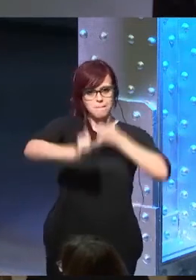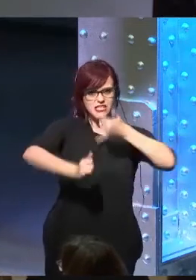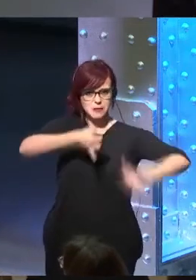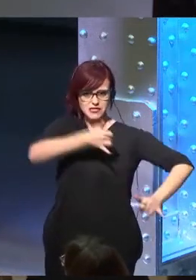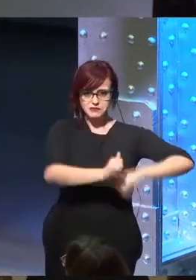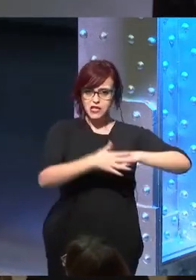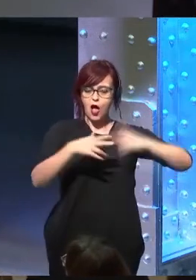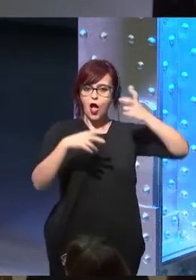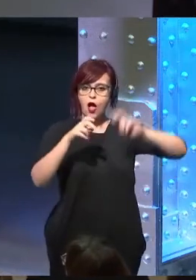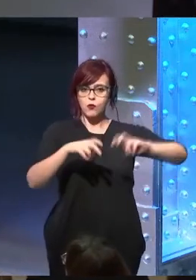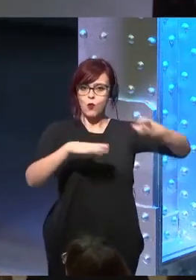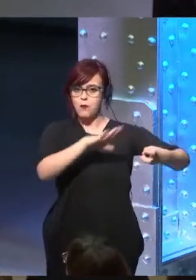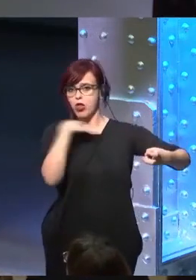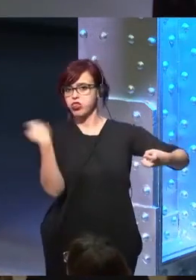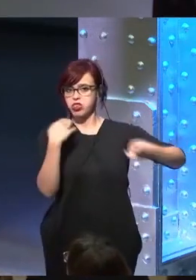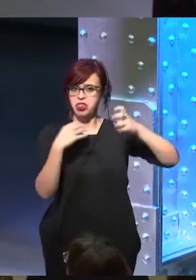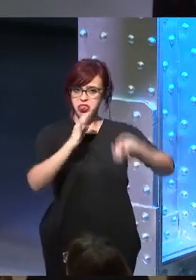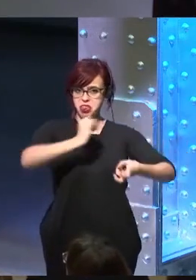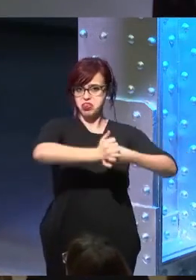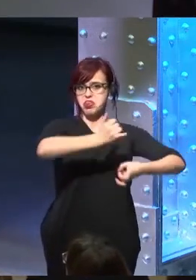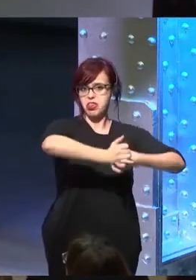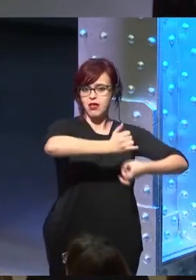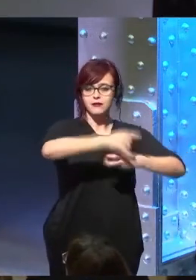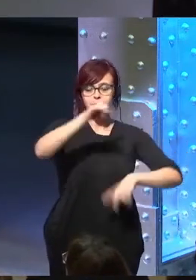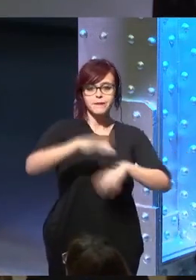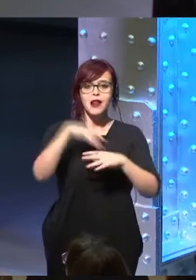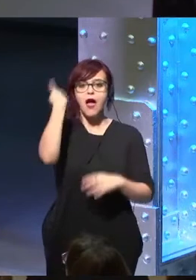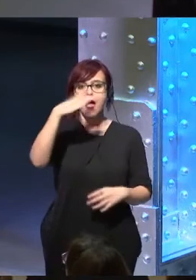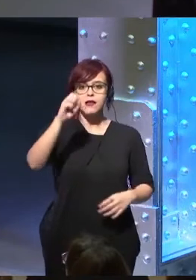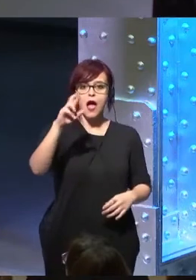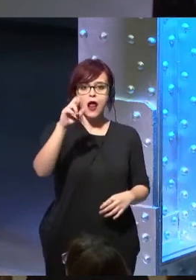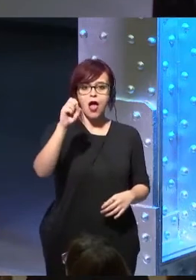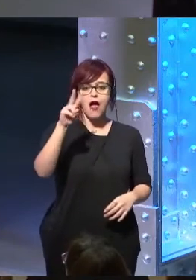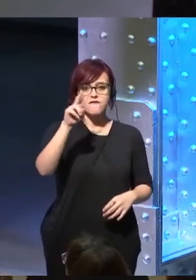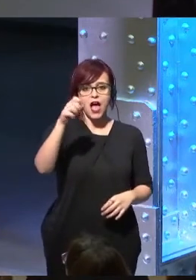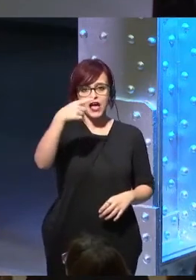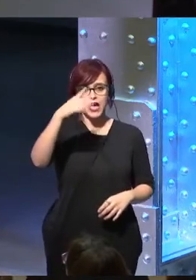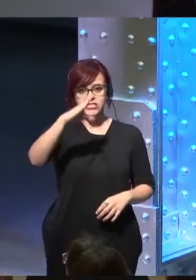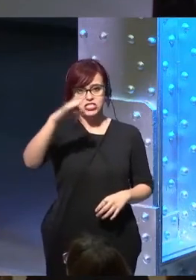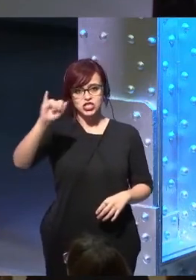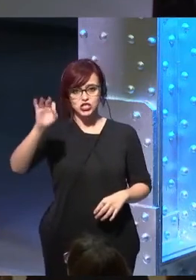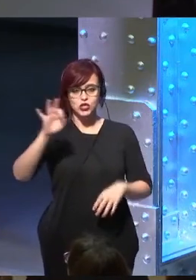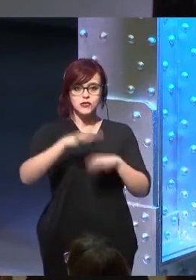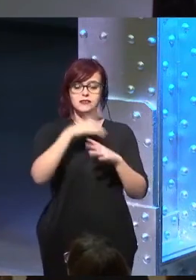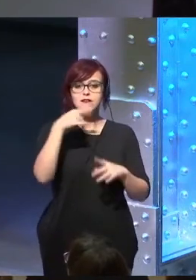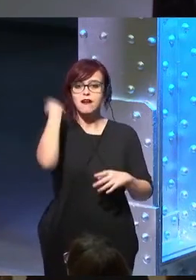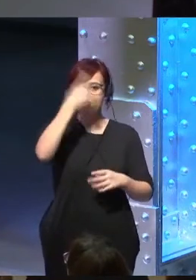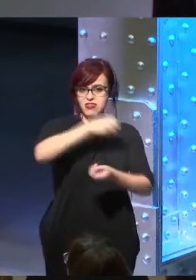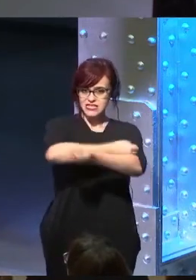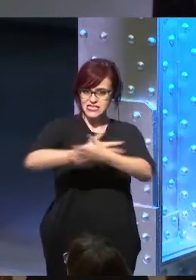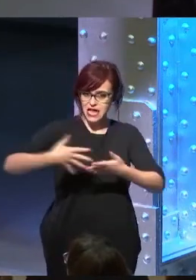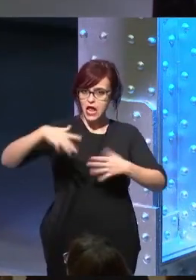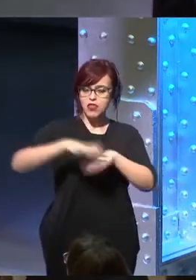that extremely disturbing picture by Caravaggio of the bleeding head of